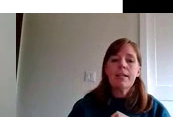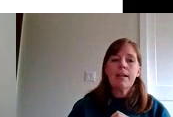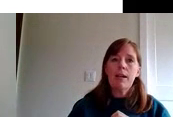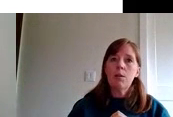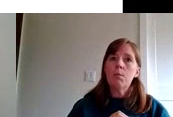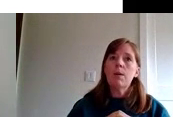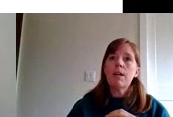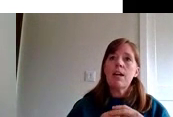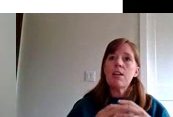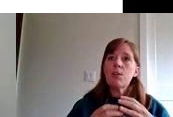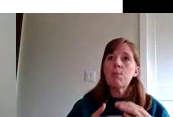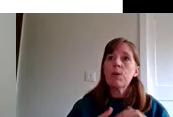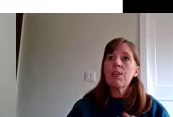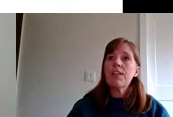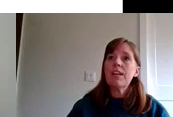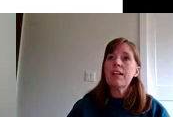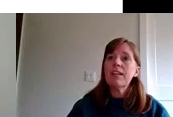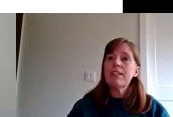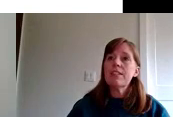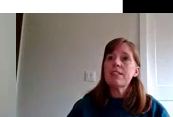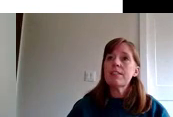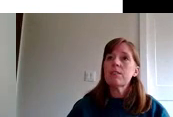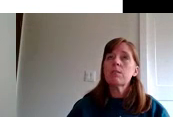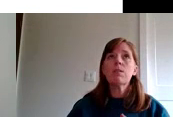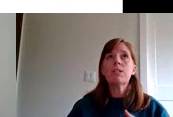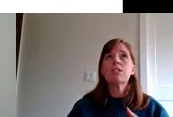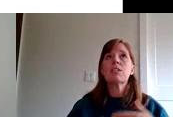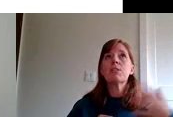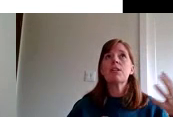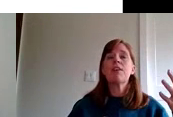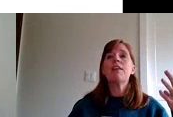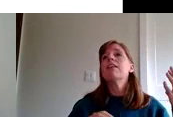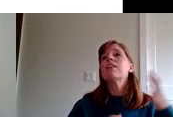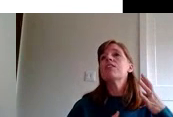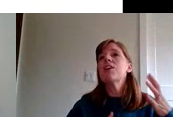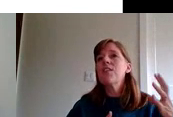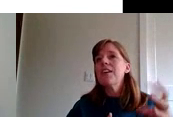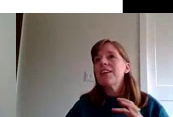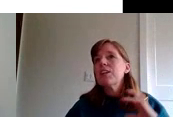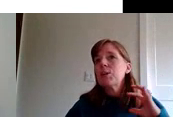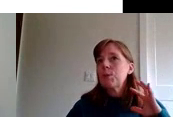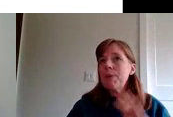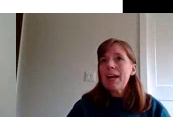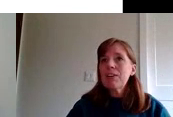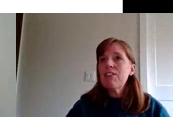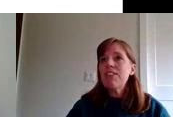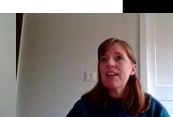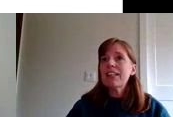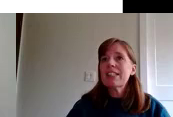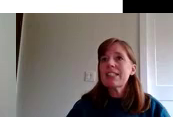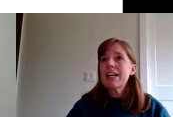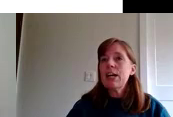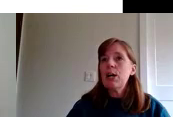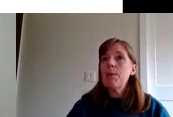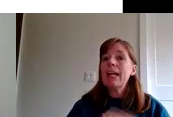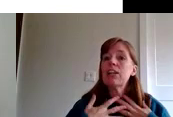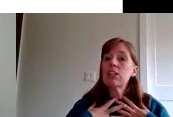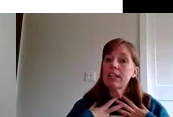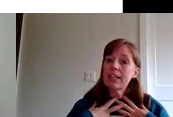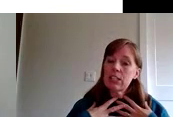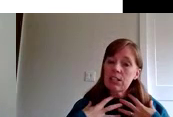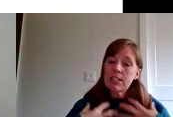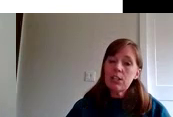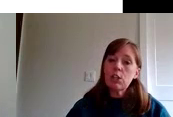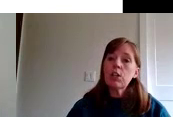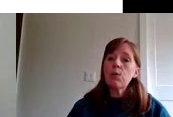content. Another important thing is, I just lost my train of thought. So, background effects,